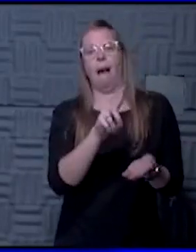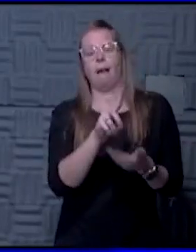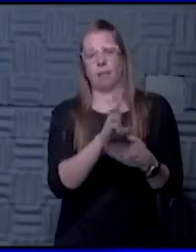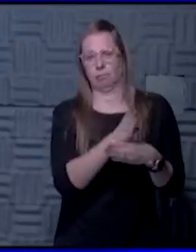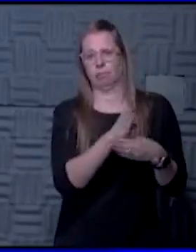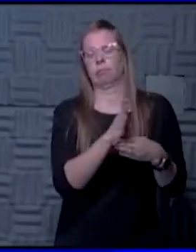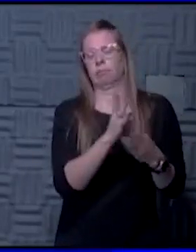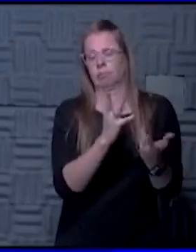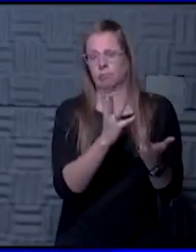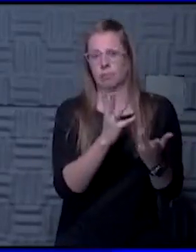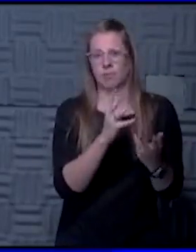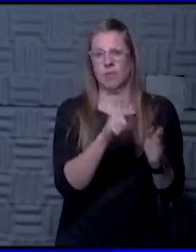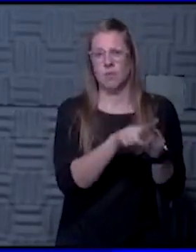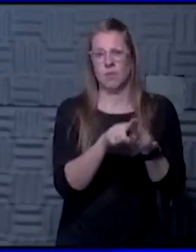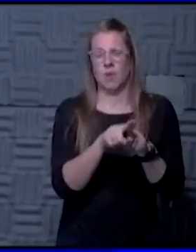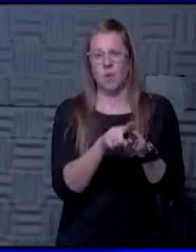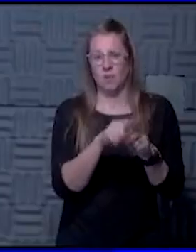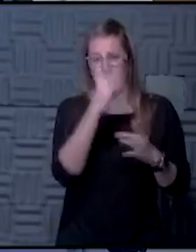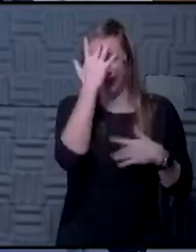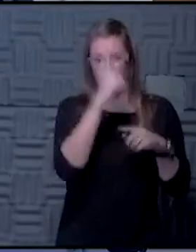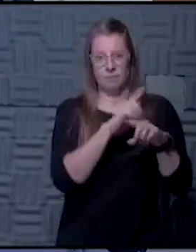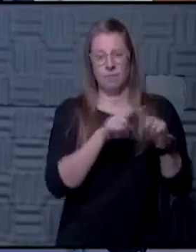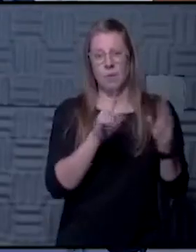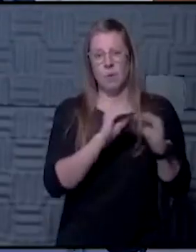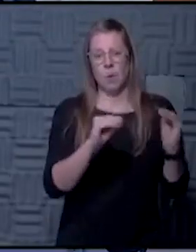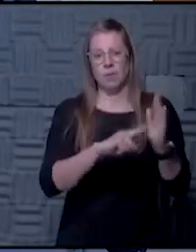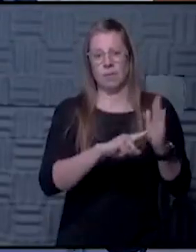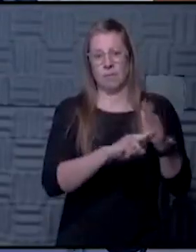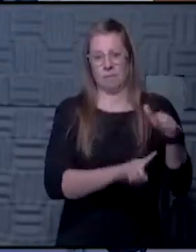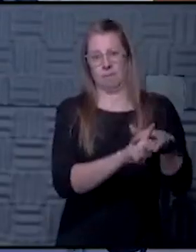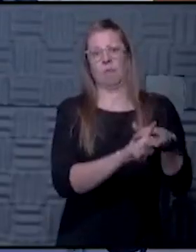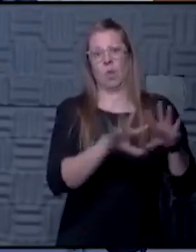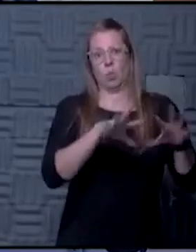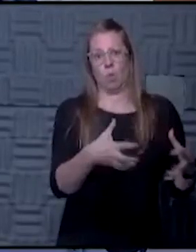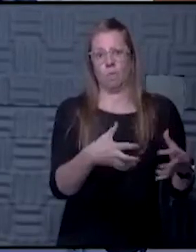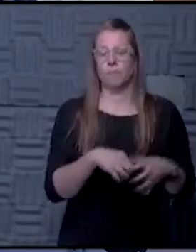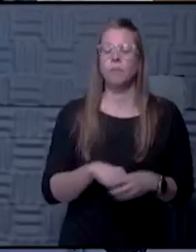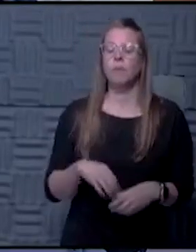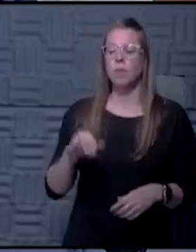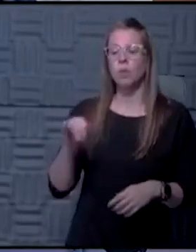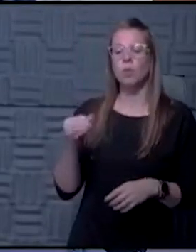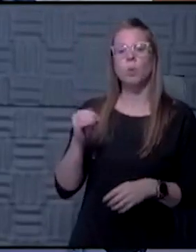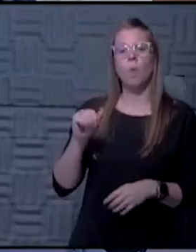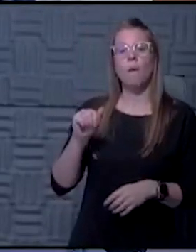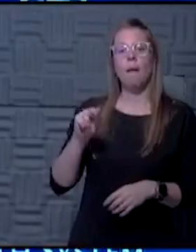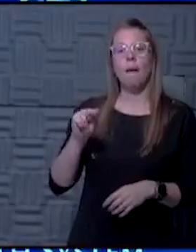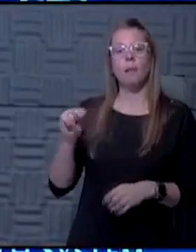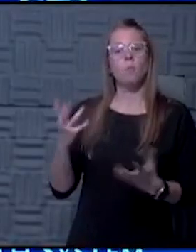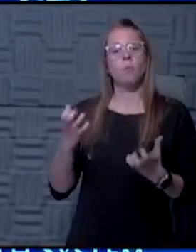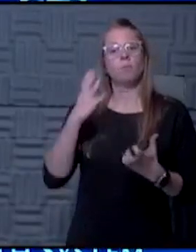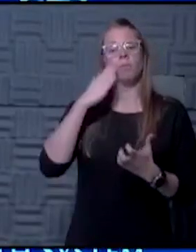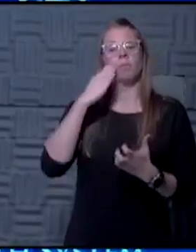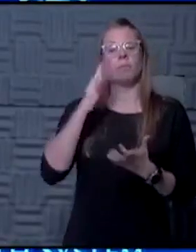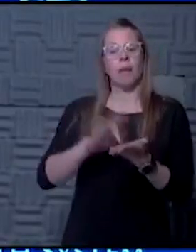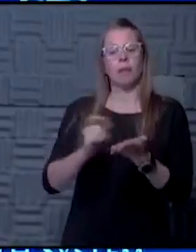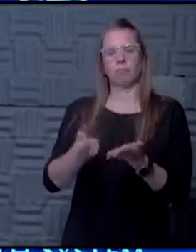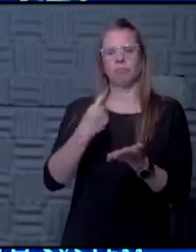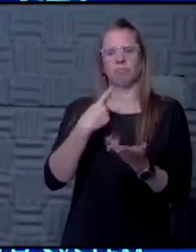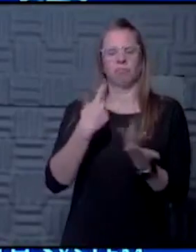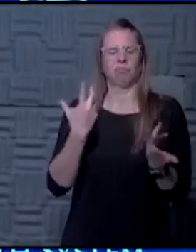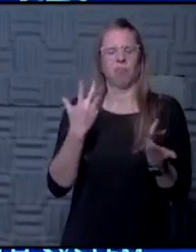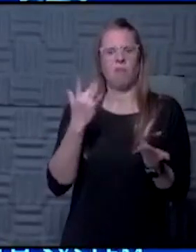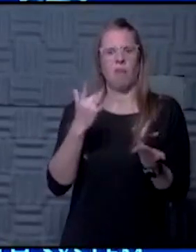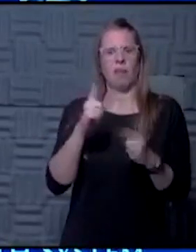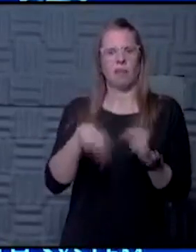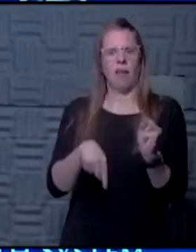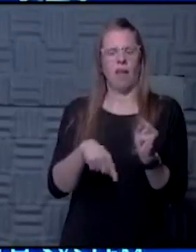mildly symptomatic to asymptomatic group. Okay. Joanne wants to know, why can't you just take medicine to help with the headaches